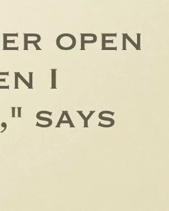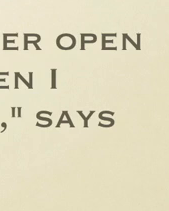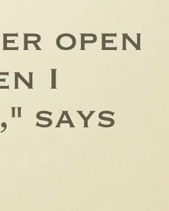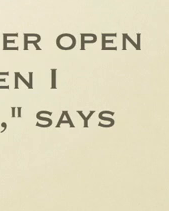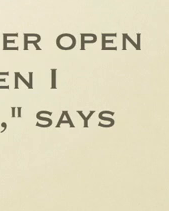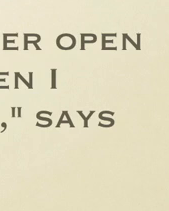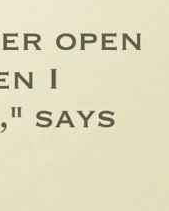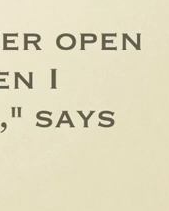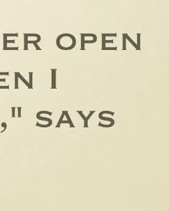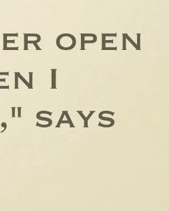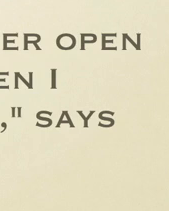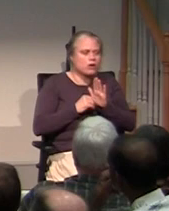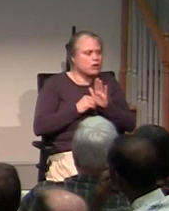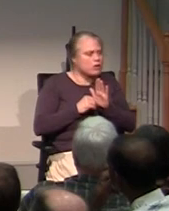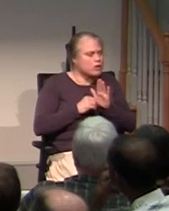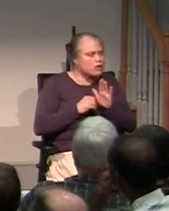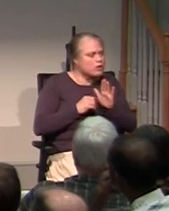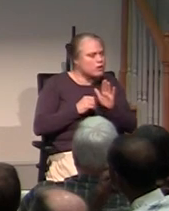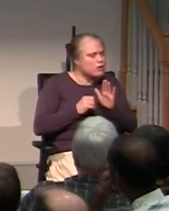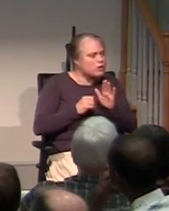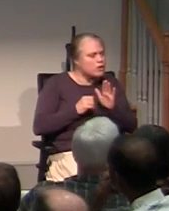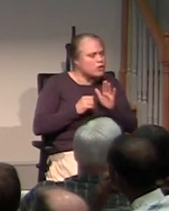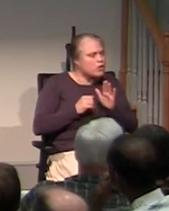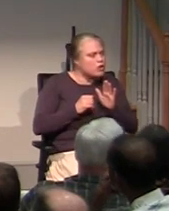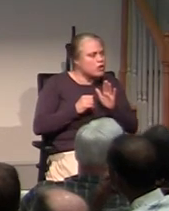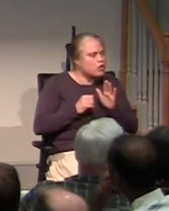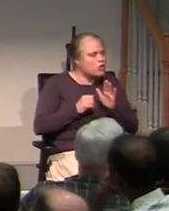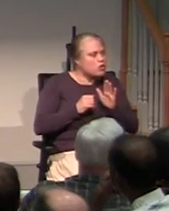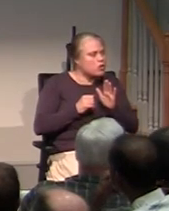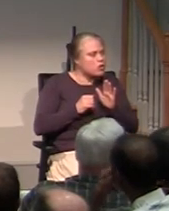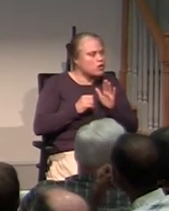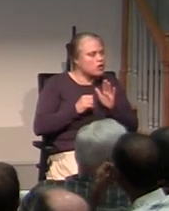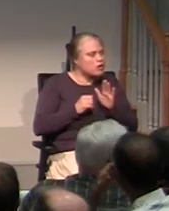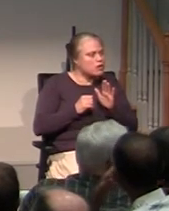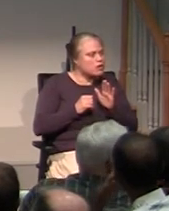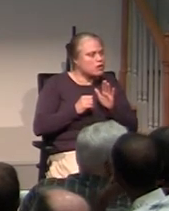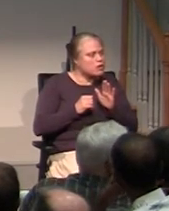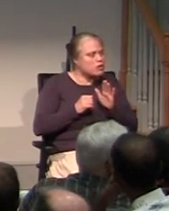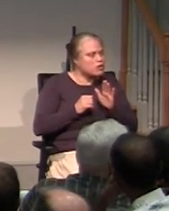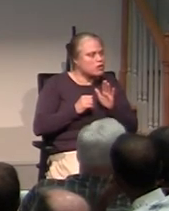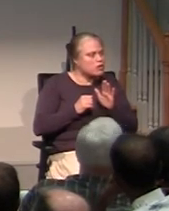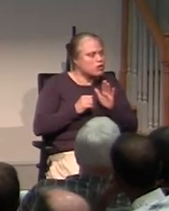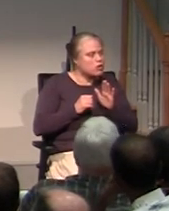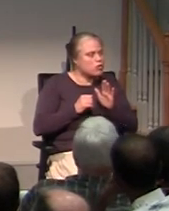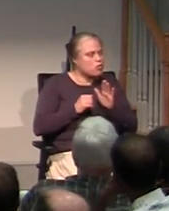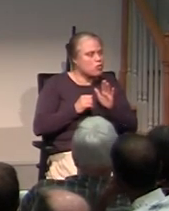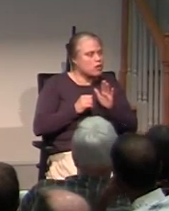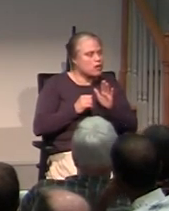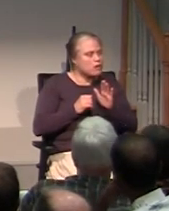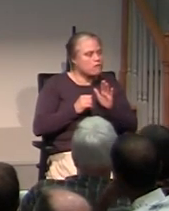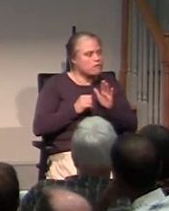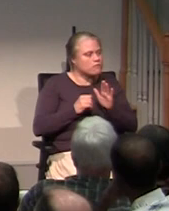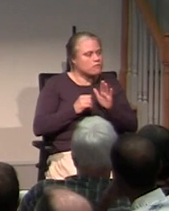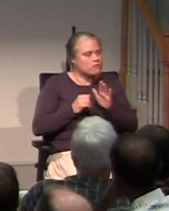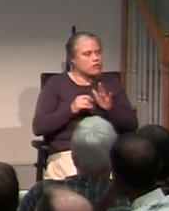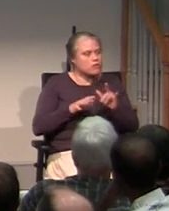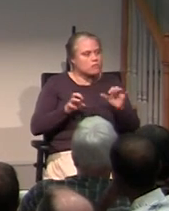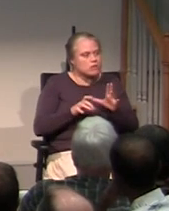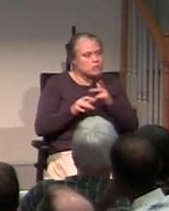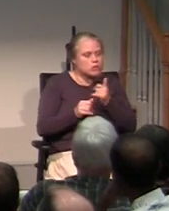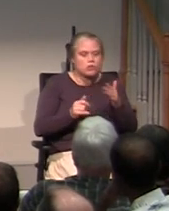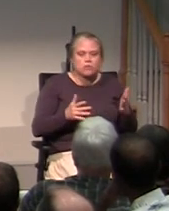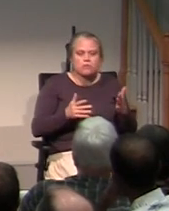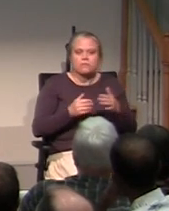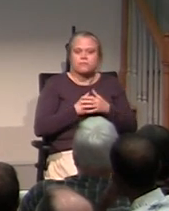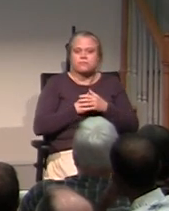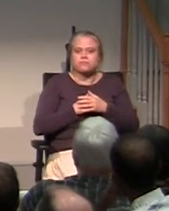God." Yeah, there's a cosmic atonement going on now. I'm wondering if some of that includes something for the